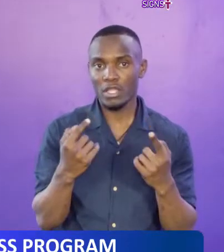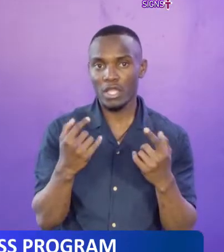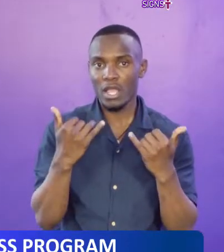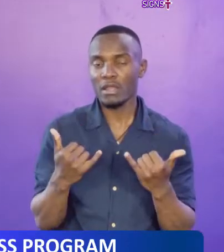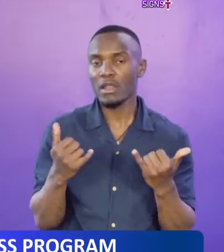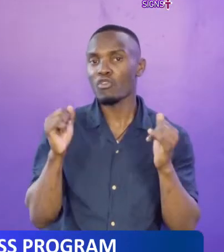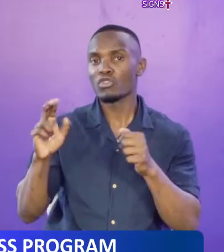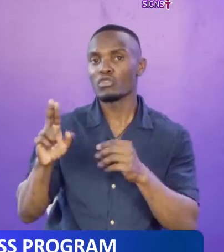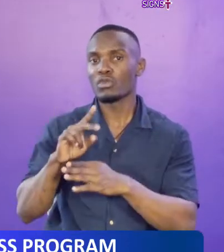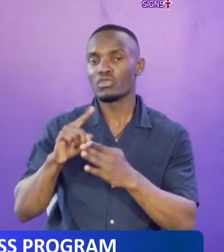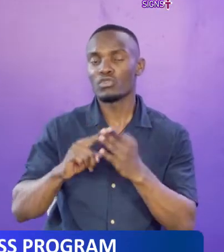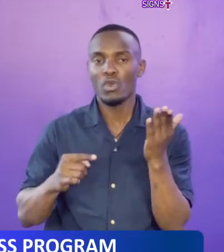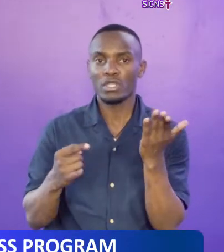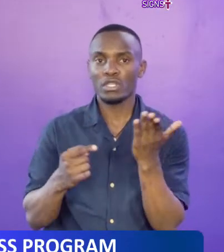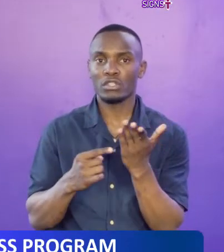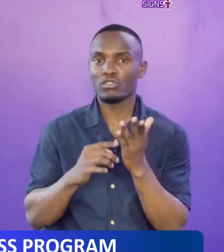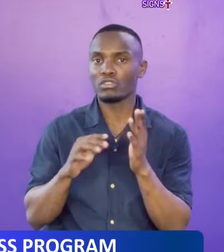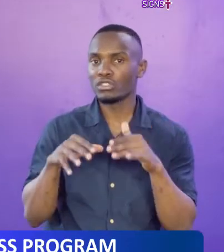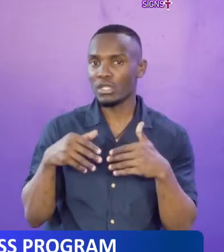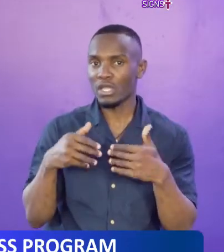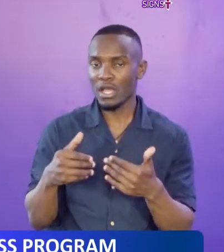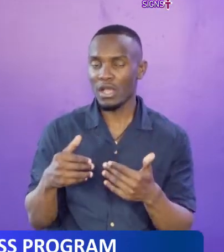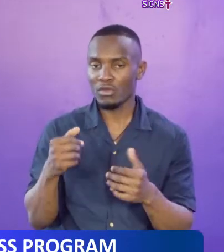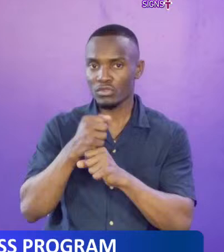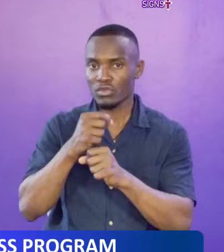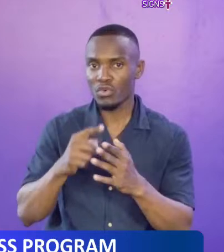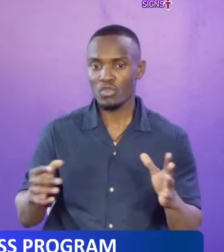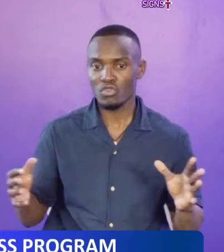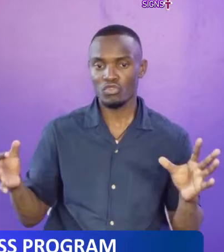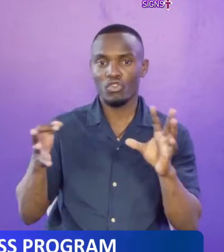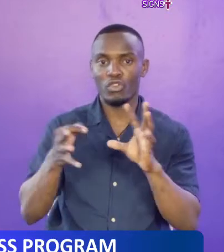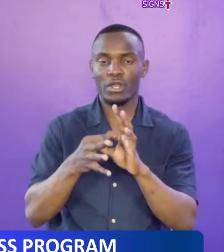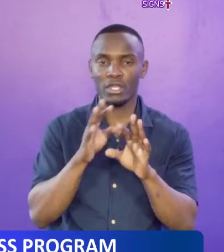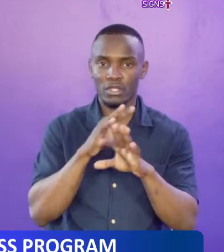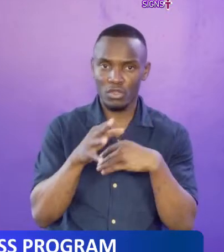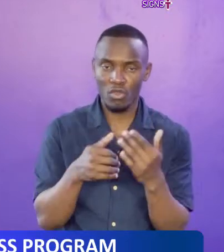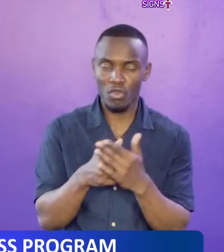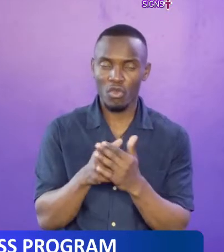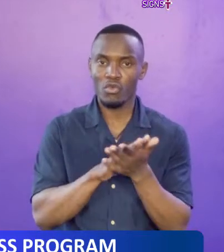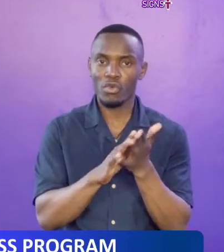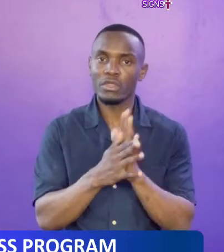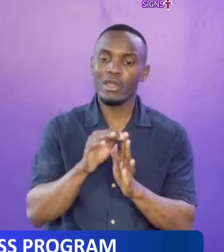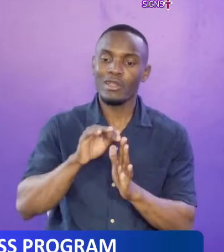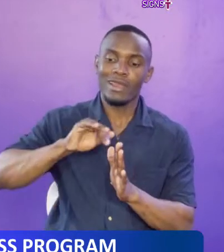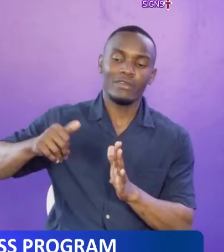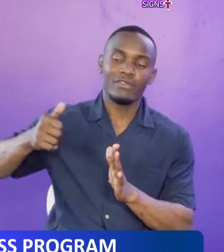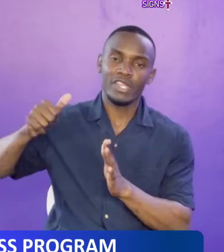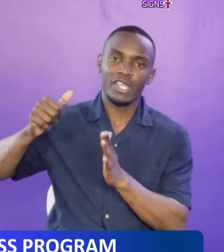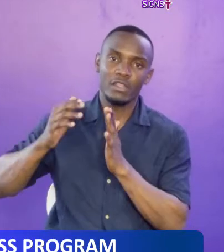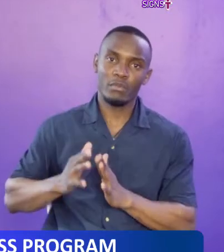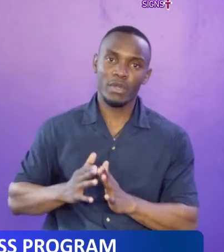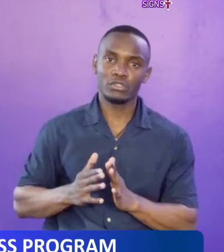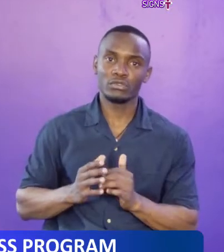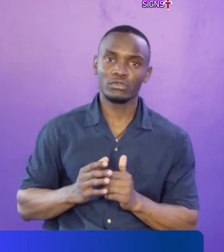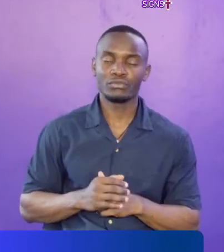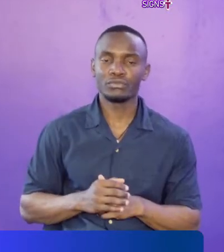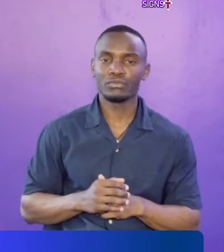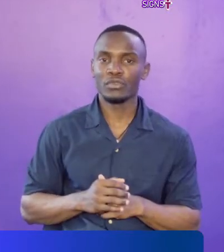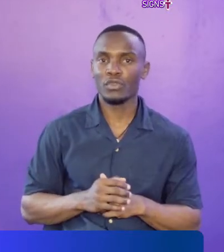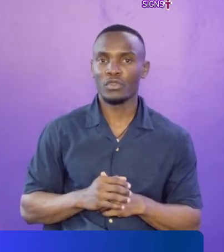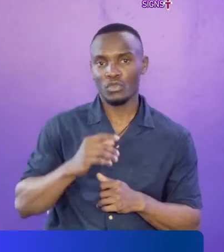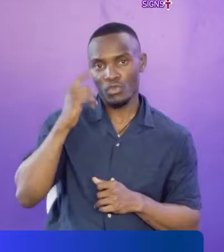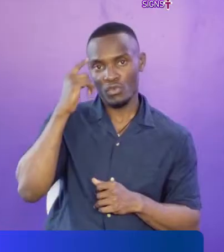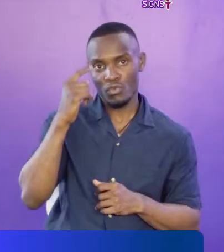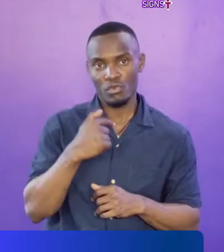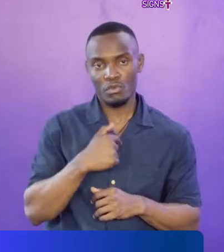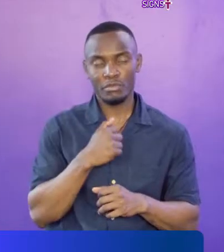everybody, leaving no one behind? That's why, for these particular purposes, for me, working in